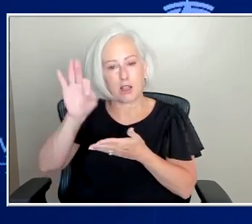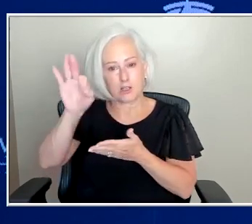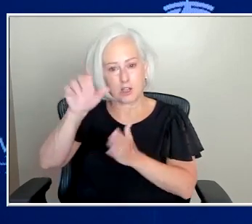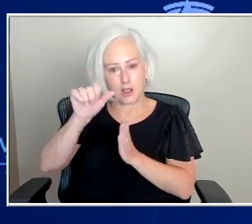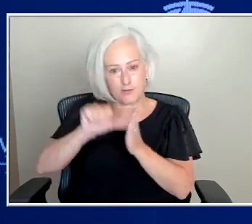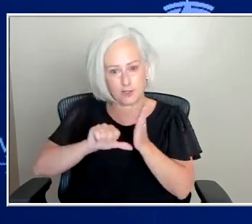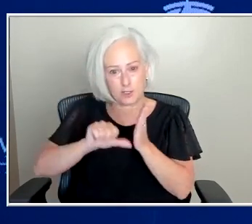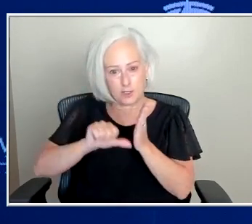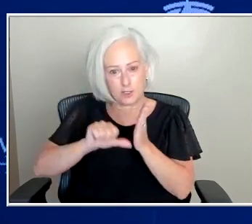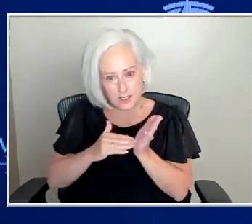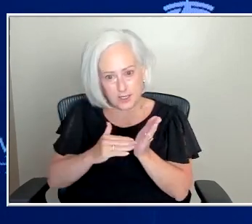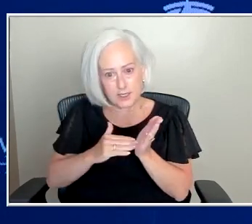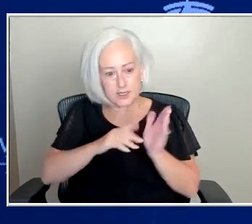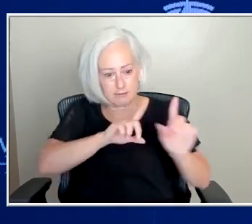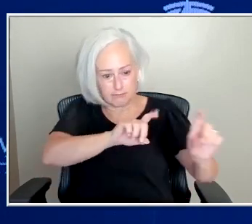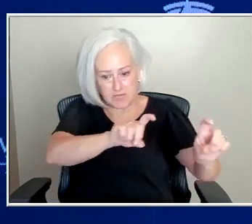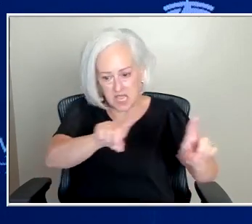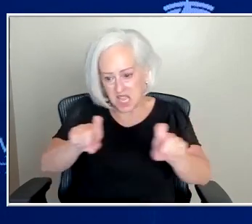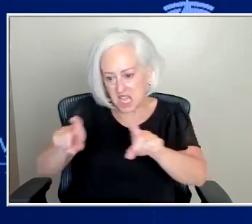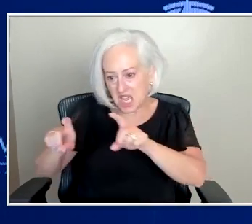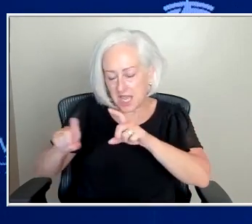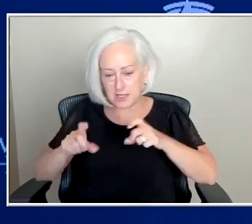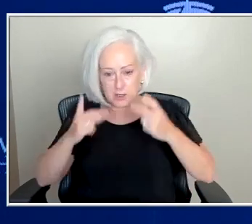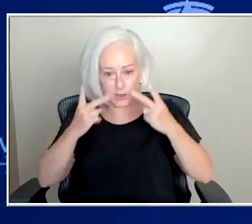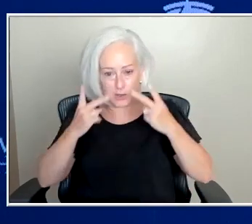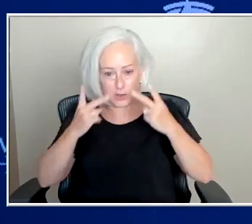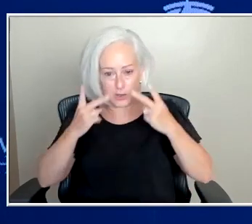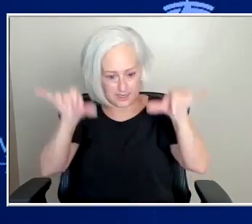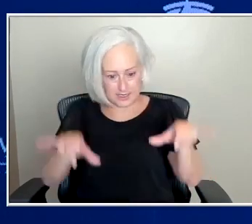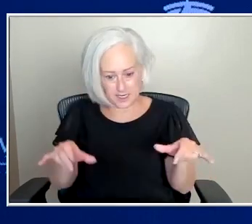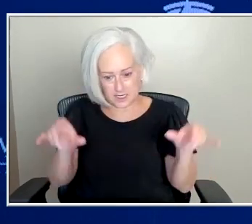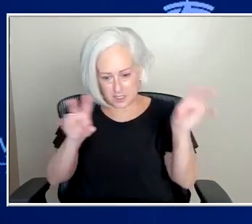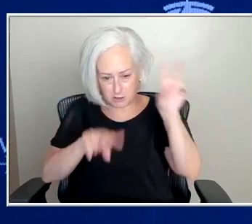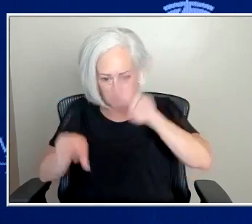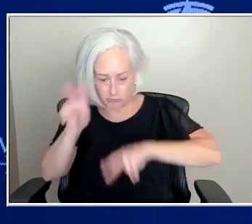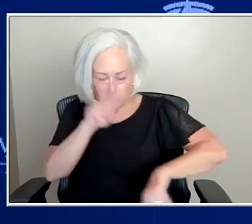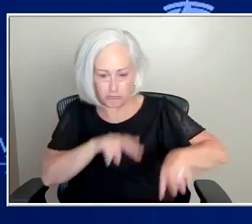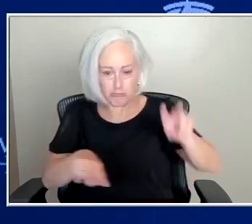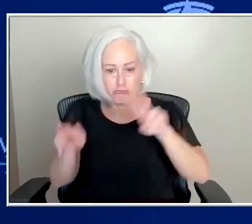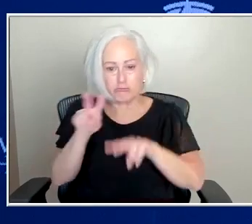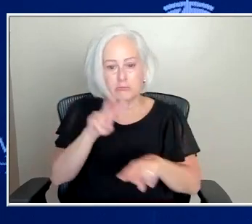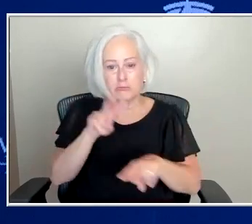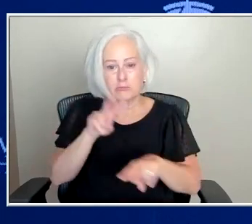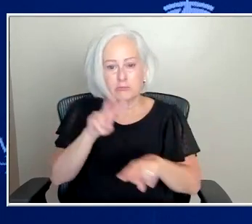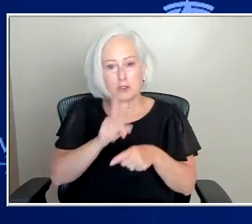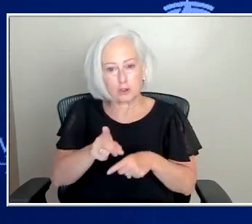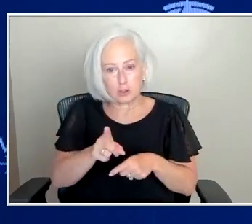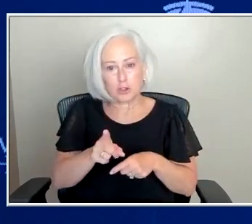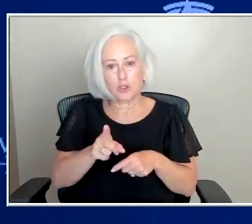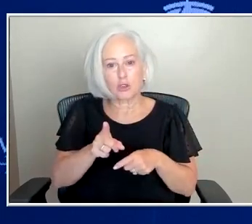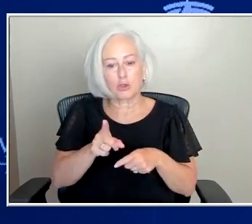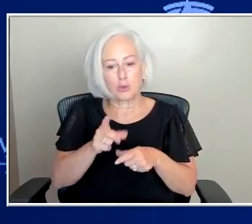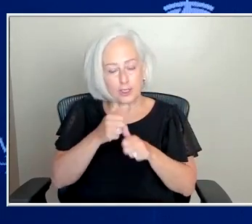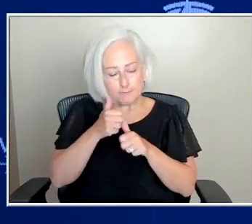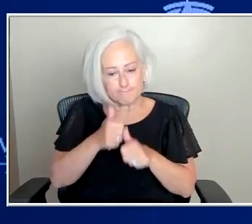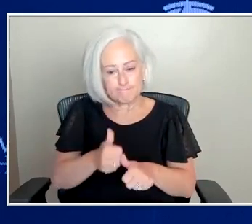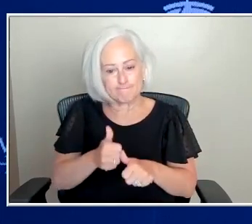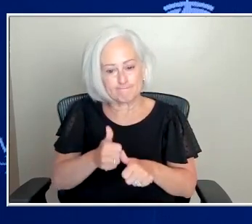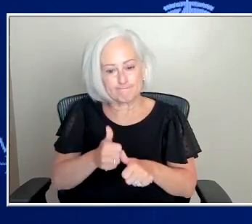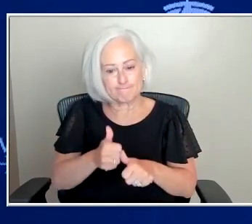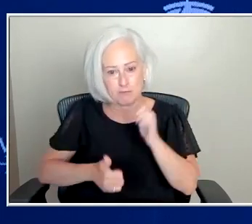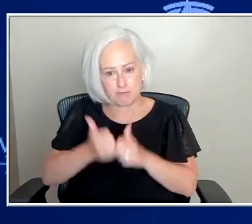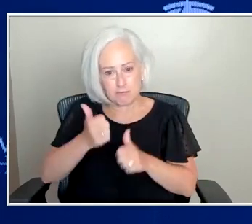and looks at our system and looks at what we're doing and making sure that we're maintaining the highest standards and are kind of up to